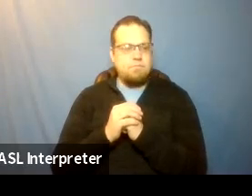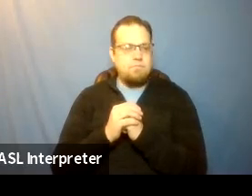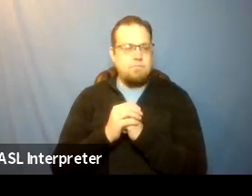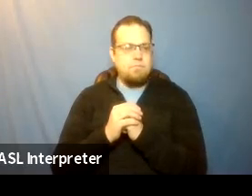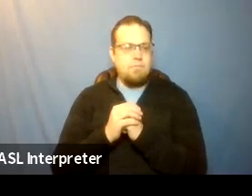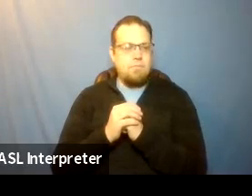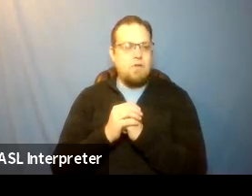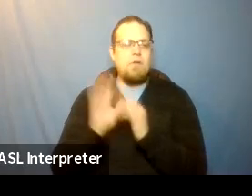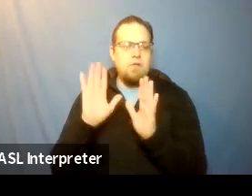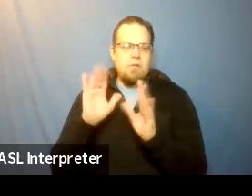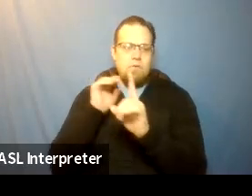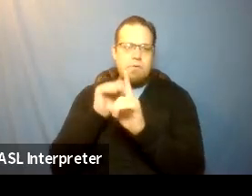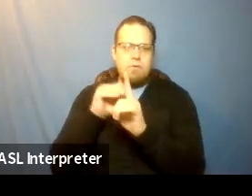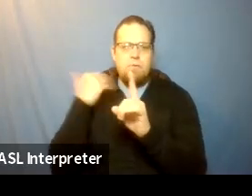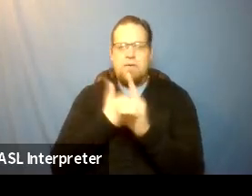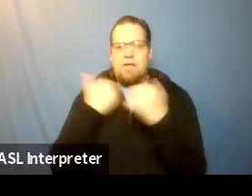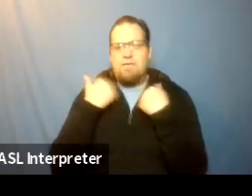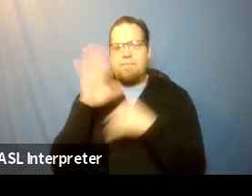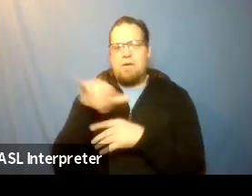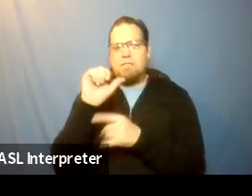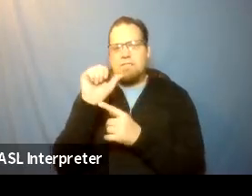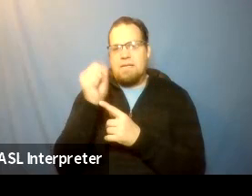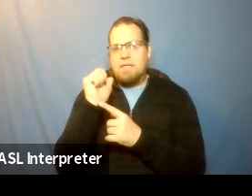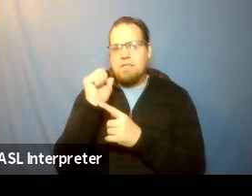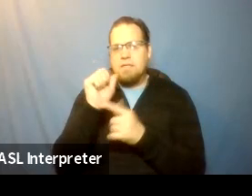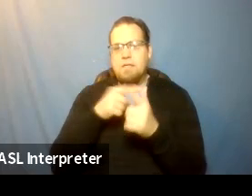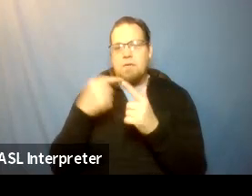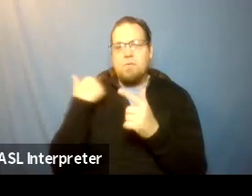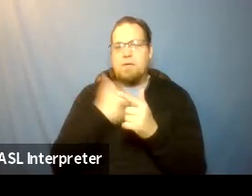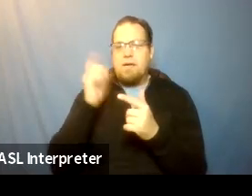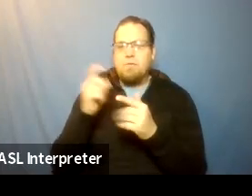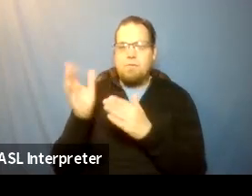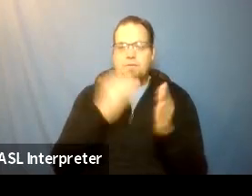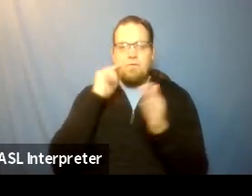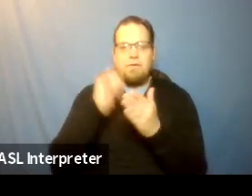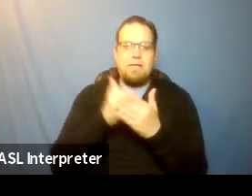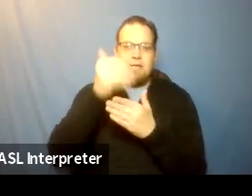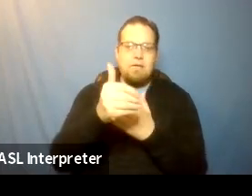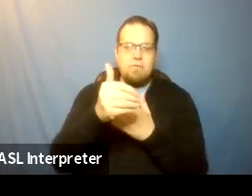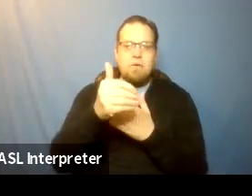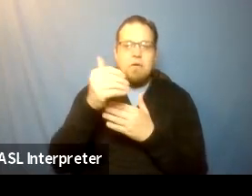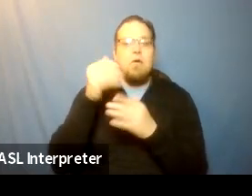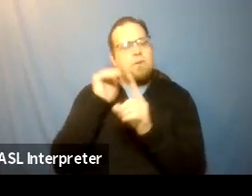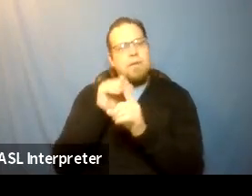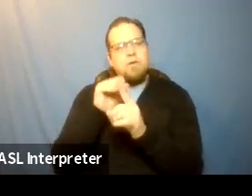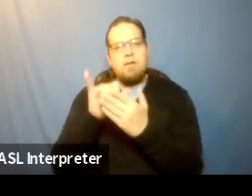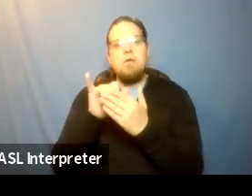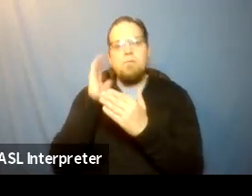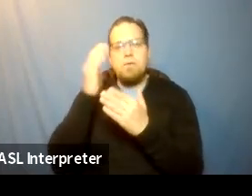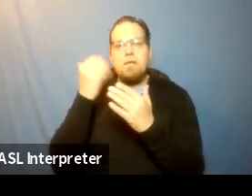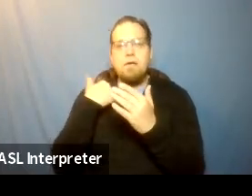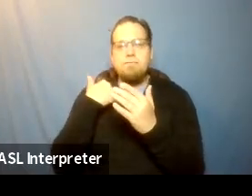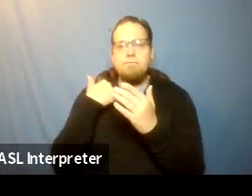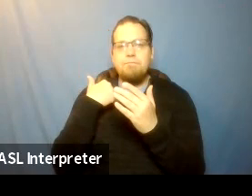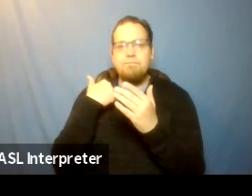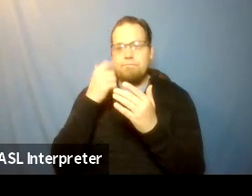And just a reminder, we have about 10 minutes left, and then we have to prepare for our next session. But just a reminder that there's going to